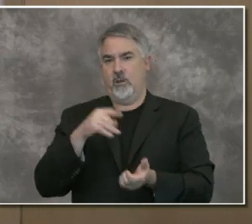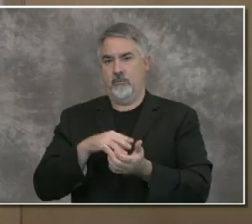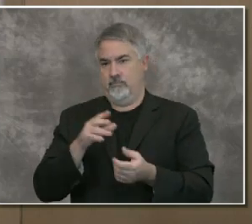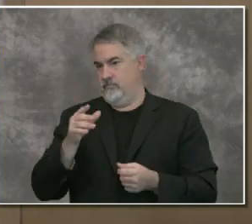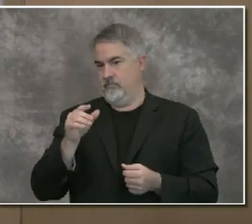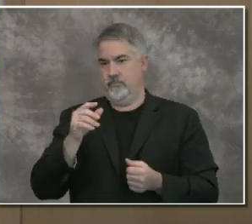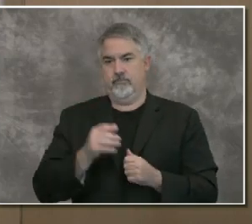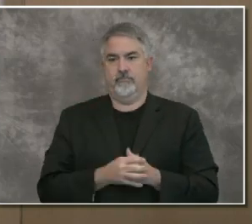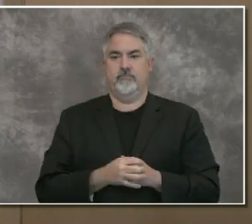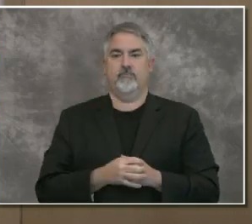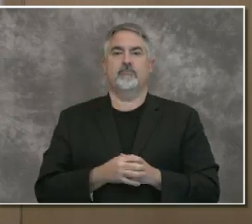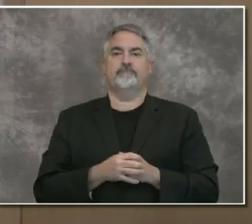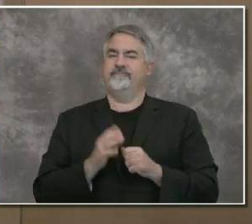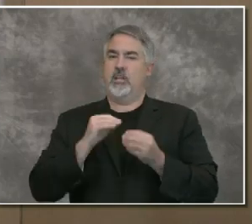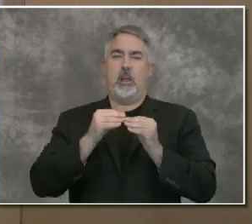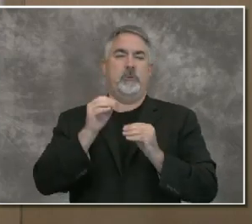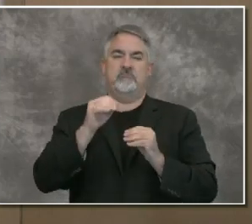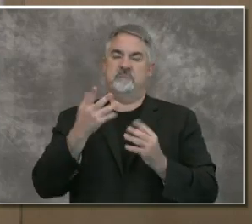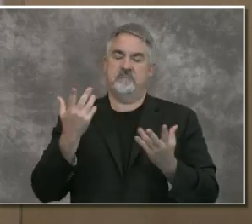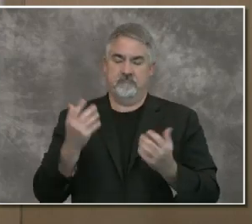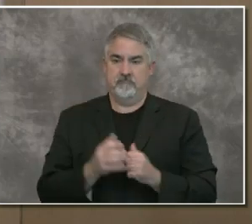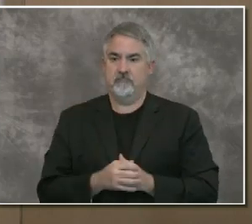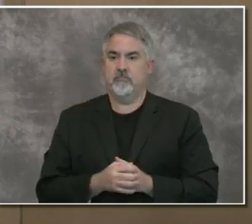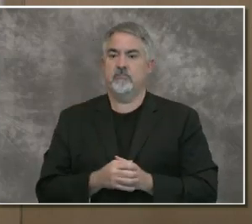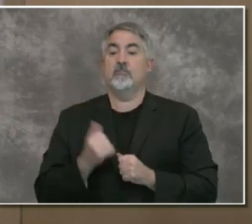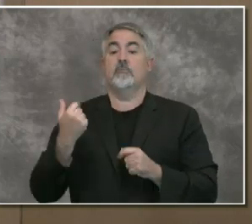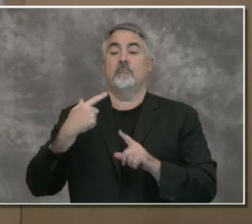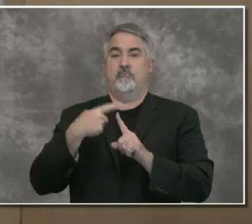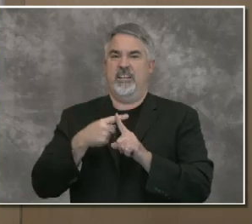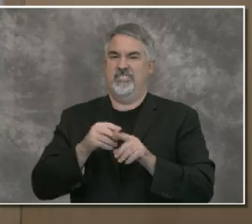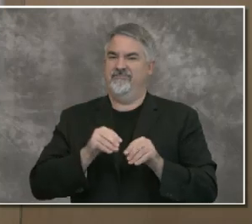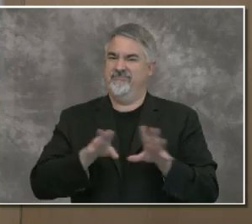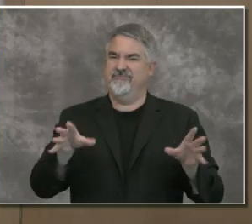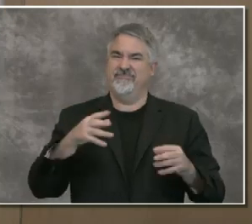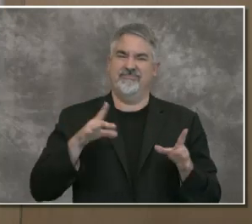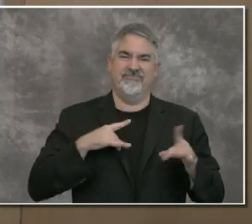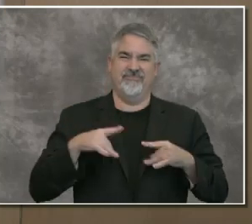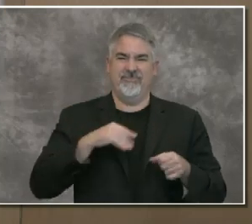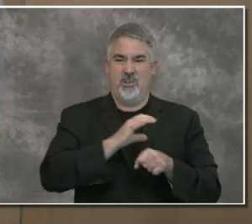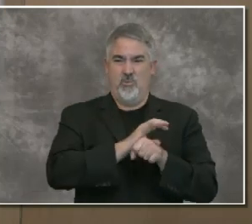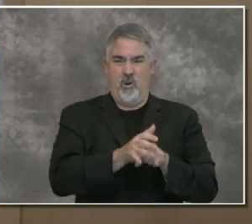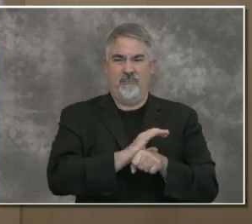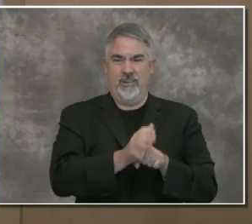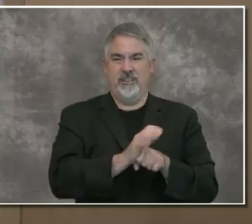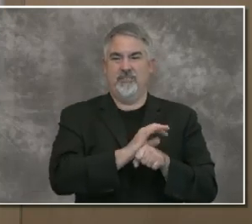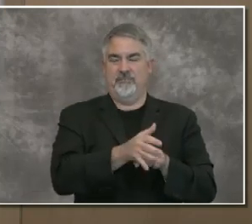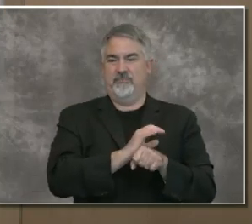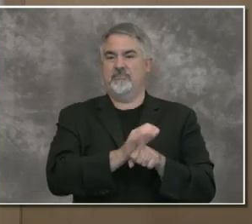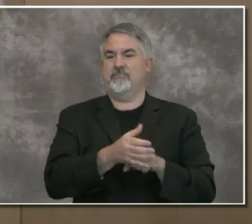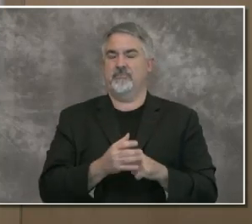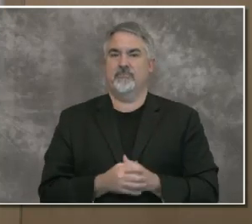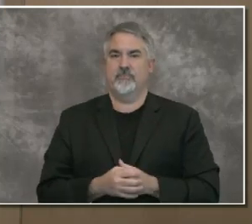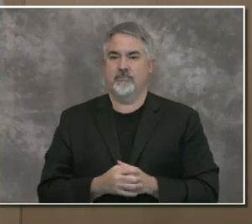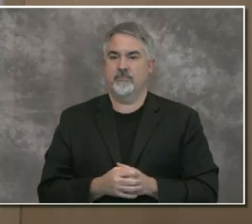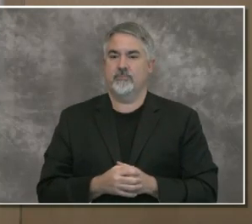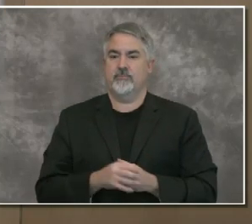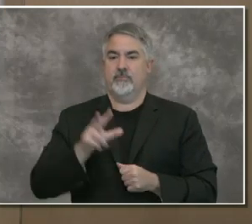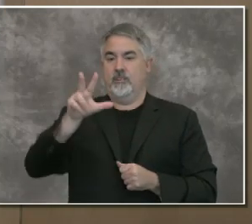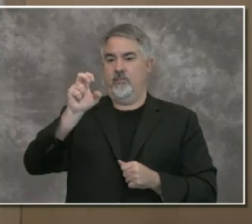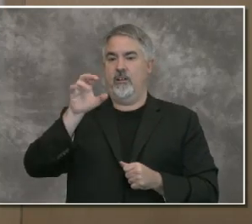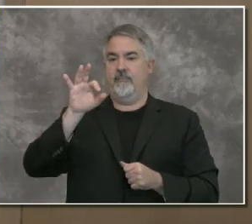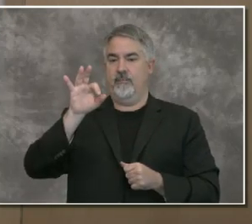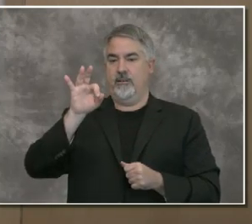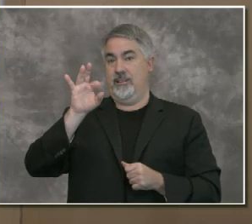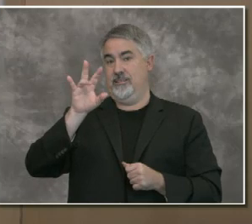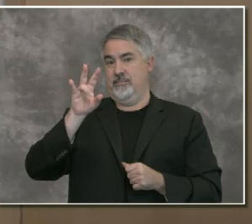16,429 positive cases, which includes 397 deaths. Today, the County of San Diego is